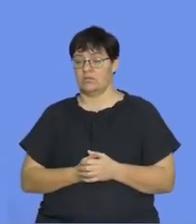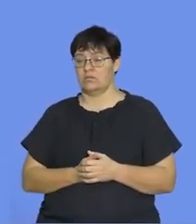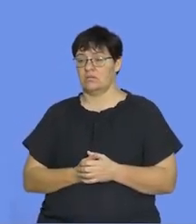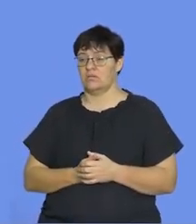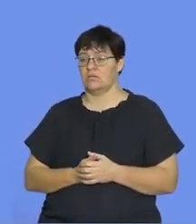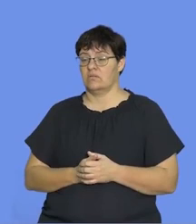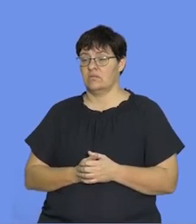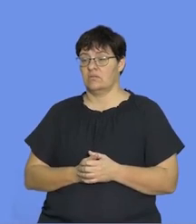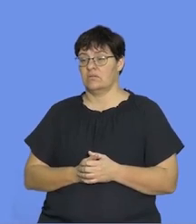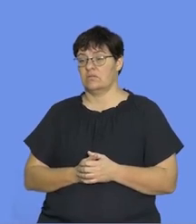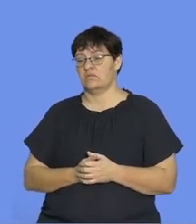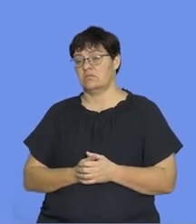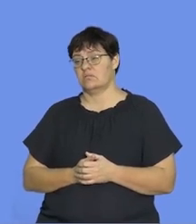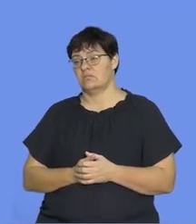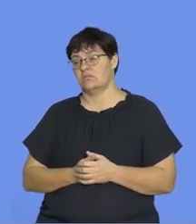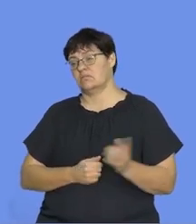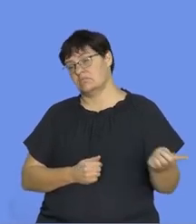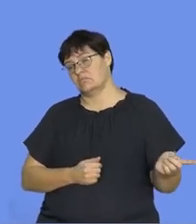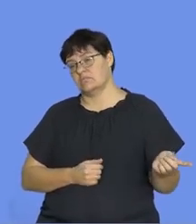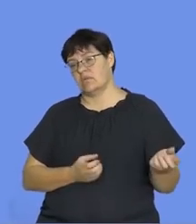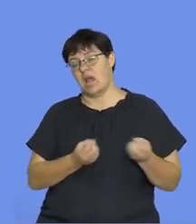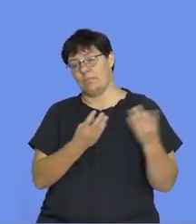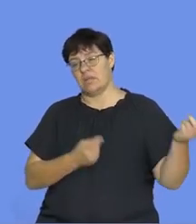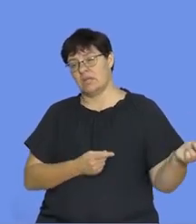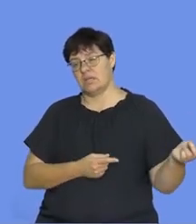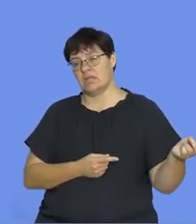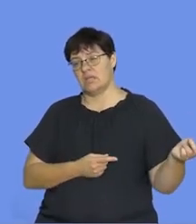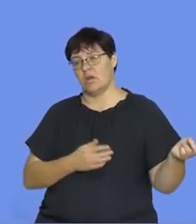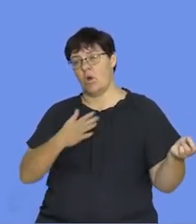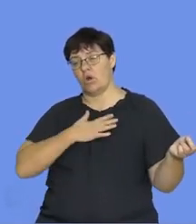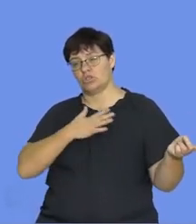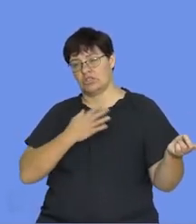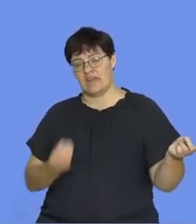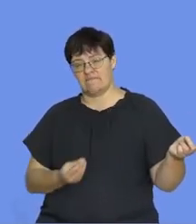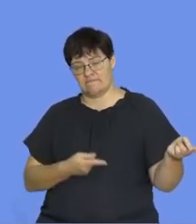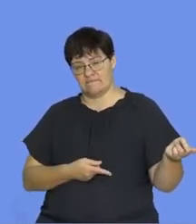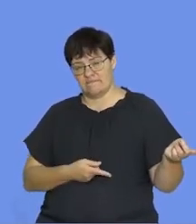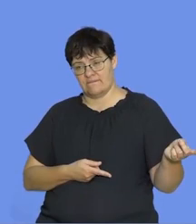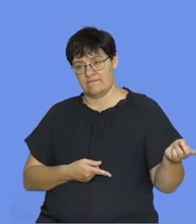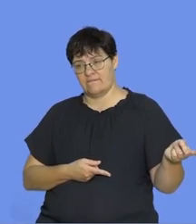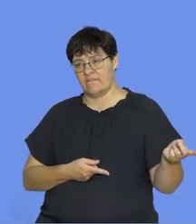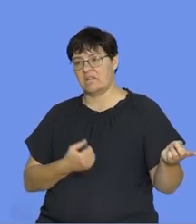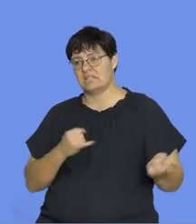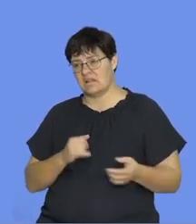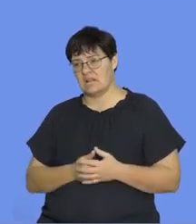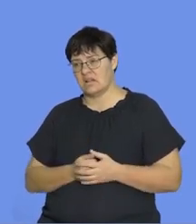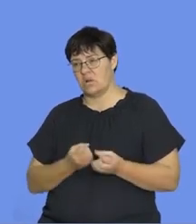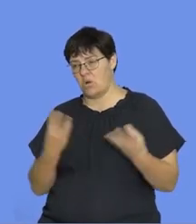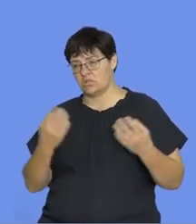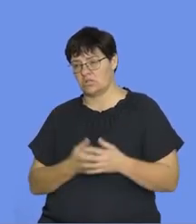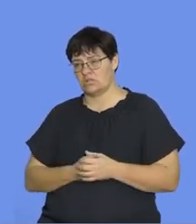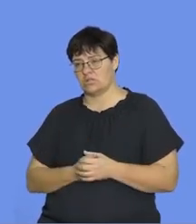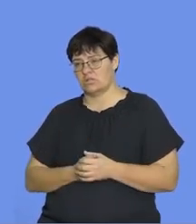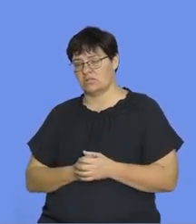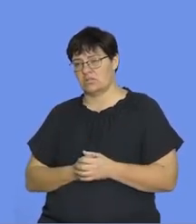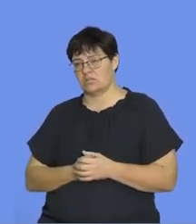2, how many of these oxygen molecules do we have there? Okay, we still have a lot there. So if we